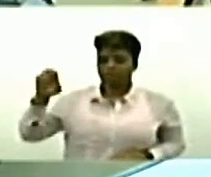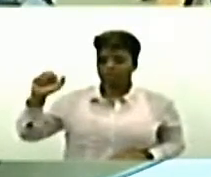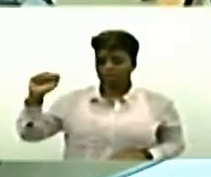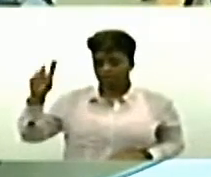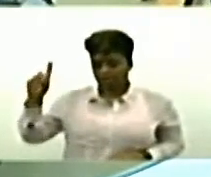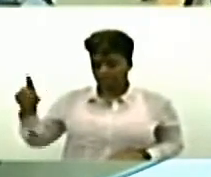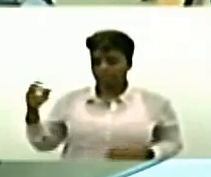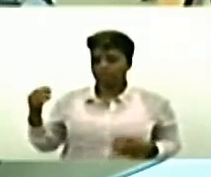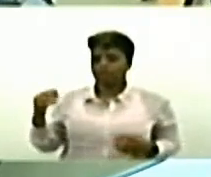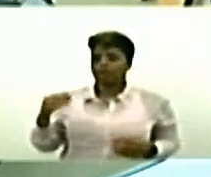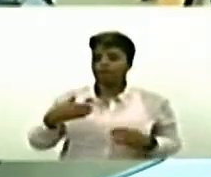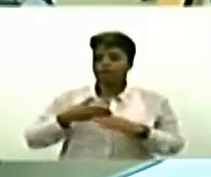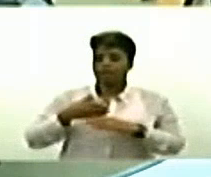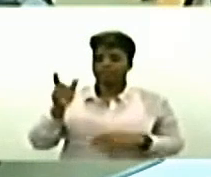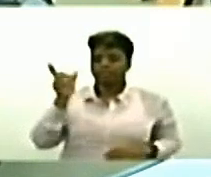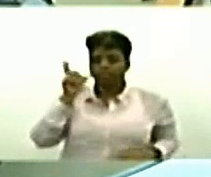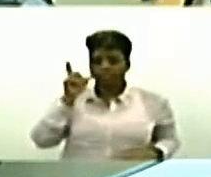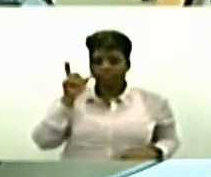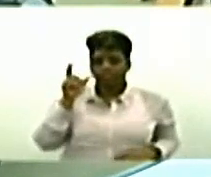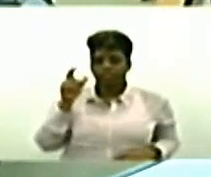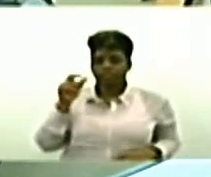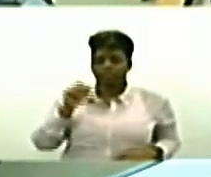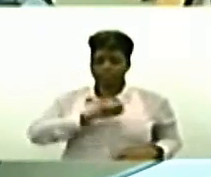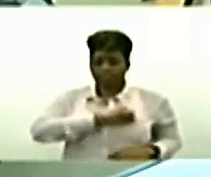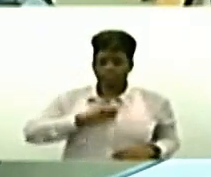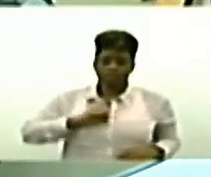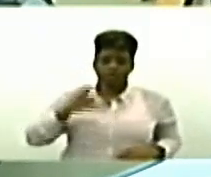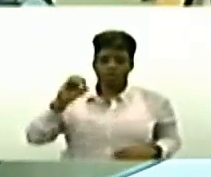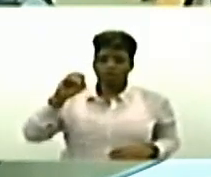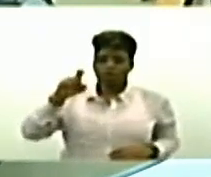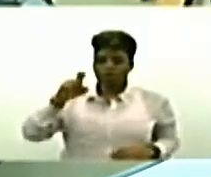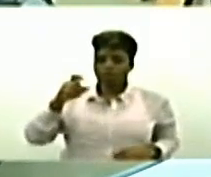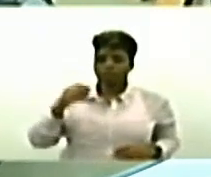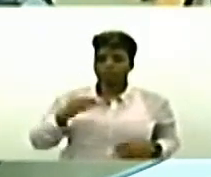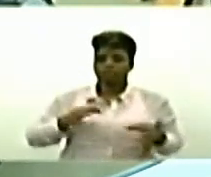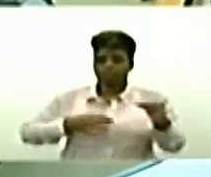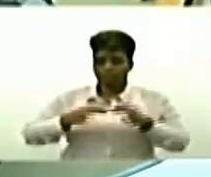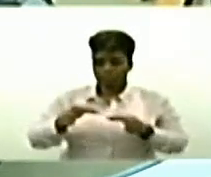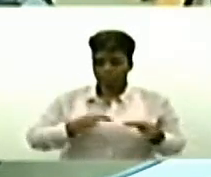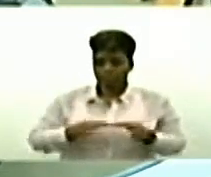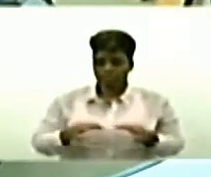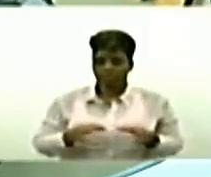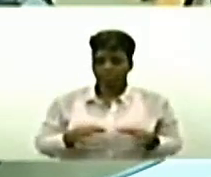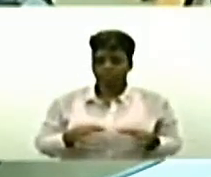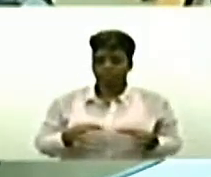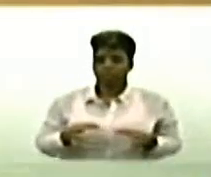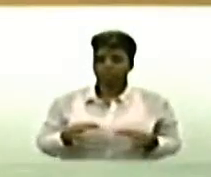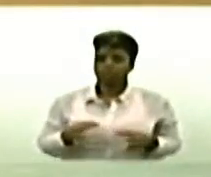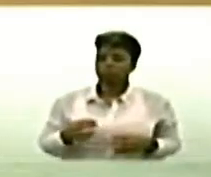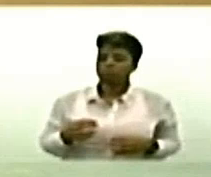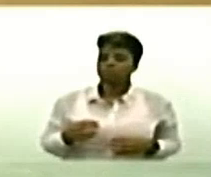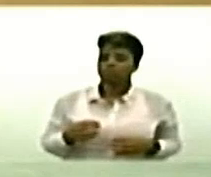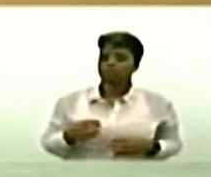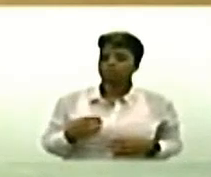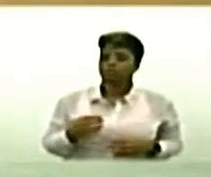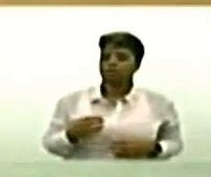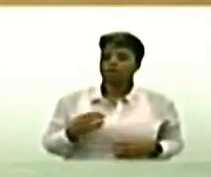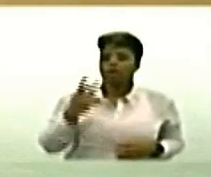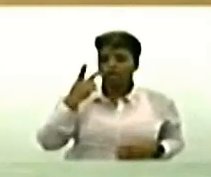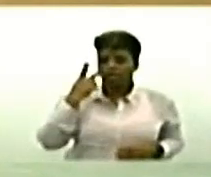to Senator Cox's explanation, I think in the various clauses, I